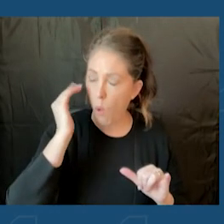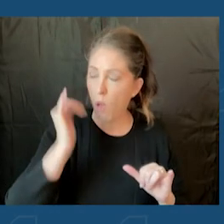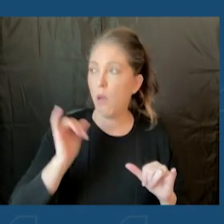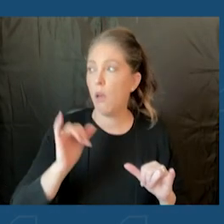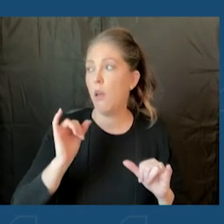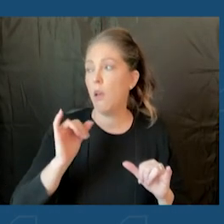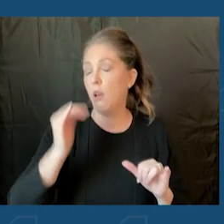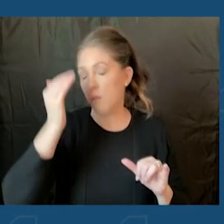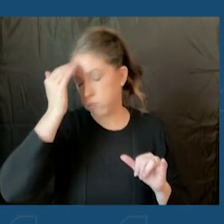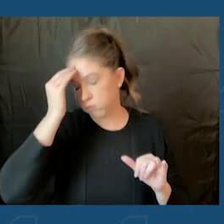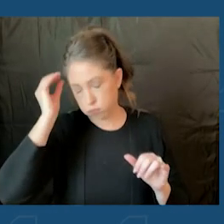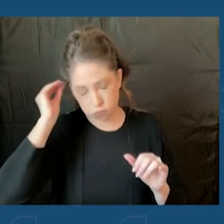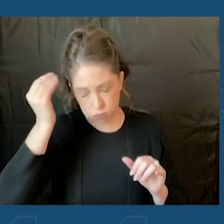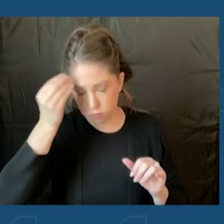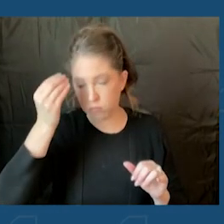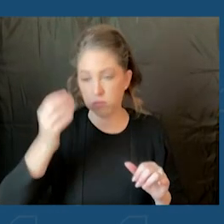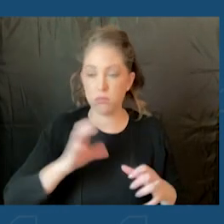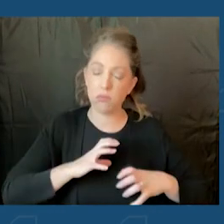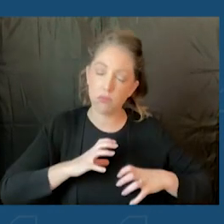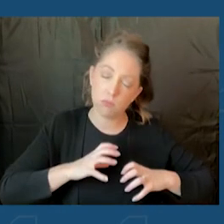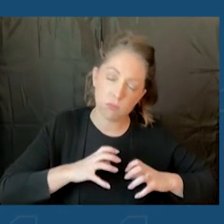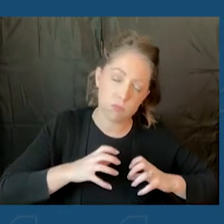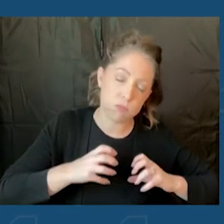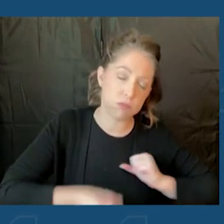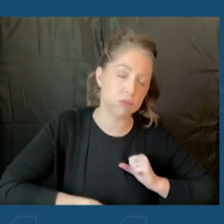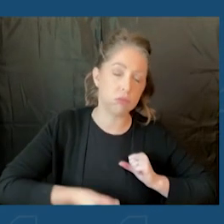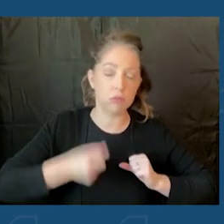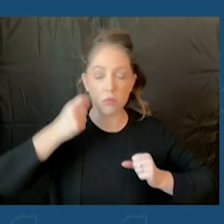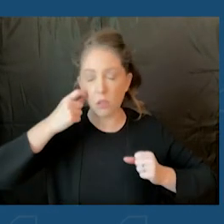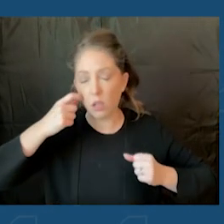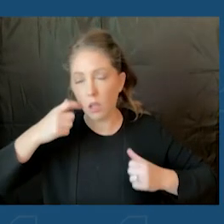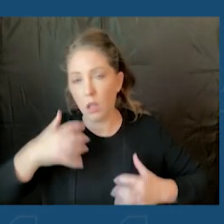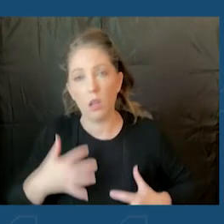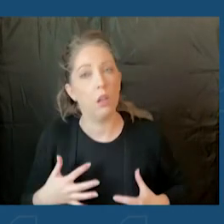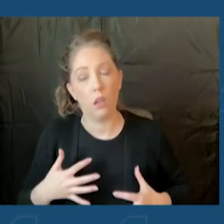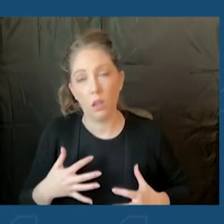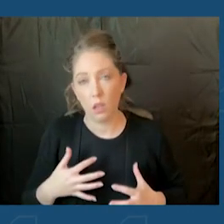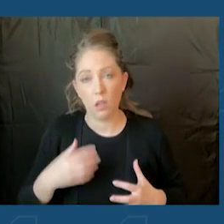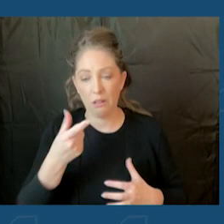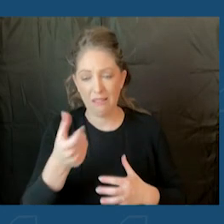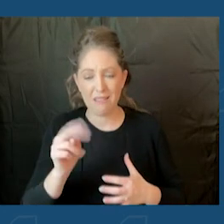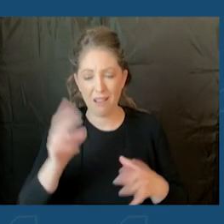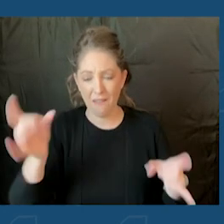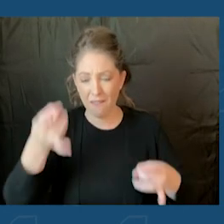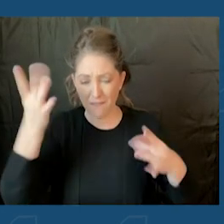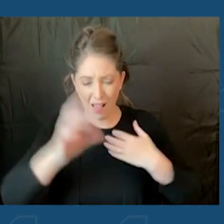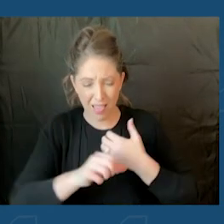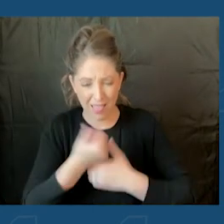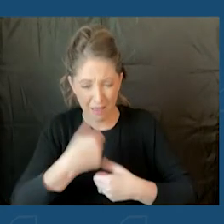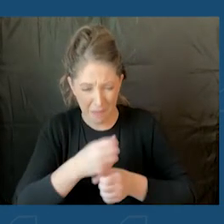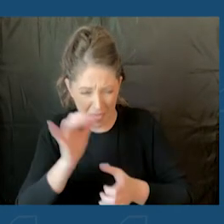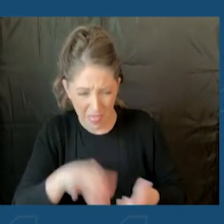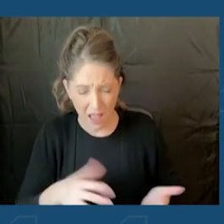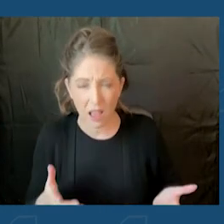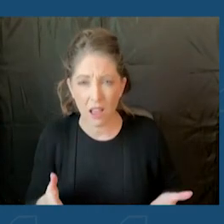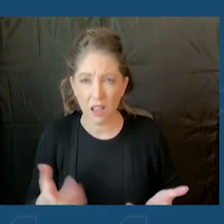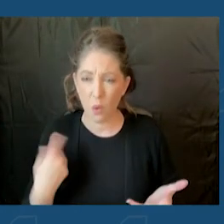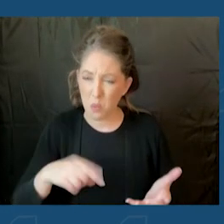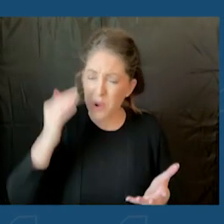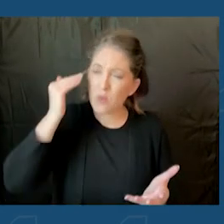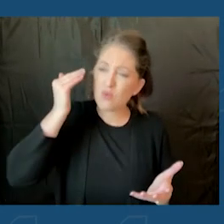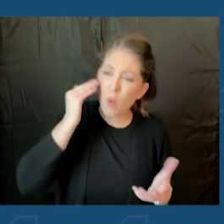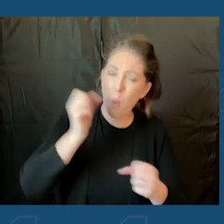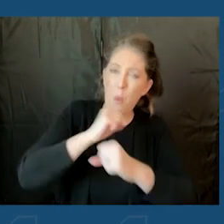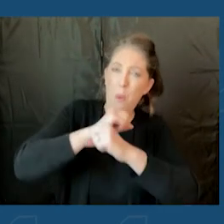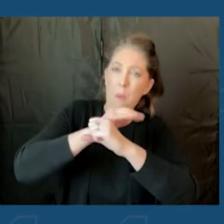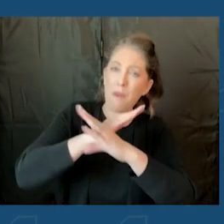horrible pain and tragedy of the loss that gun violence creates, especially when we know it's preventable.